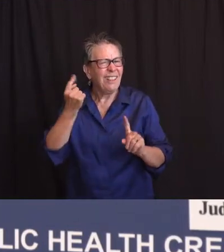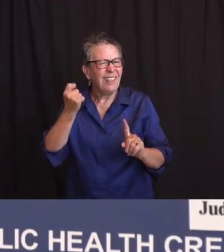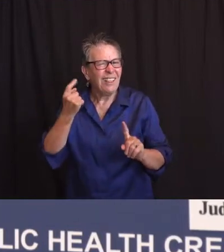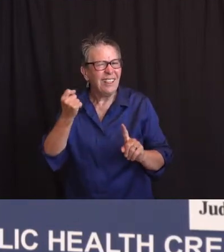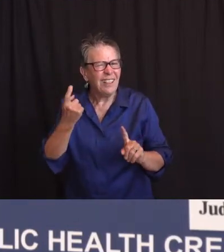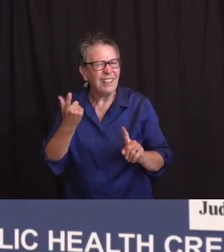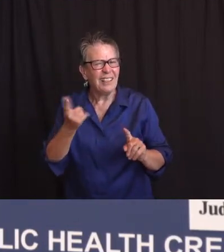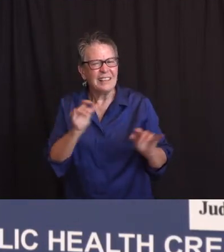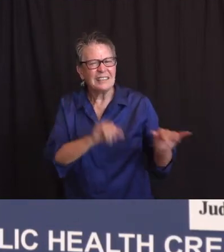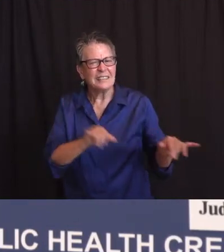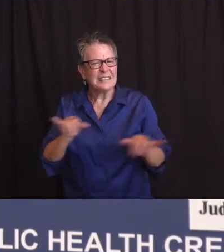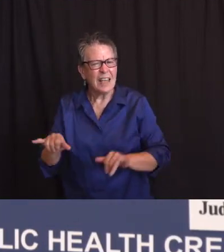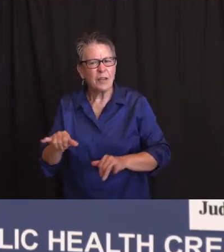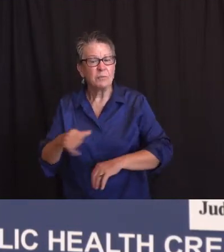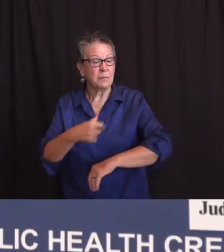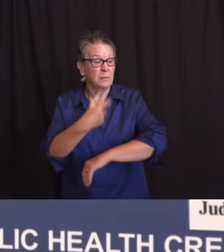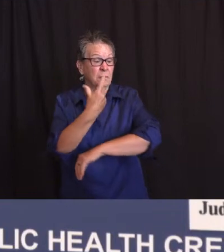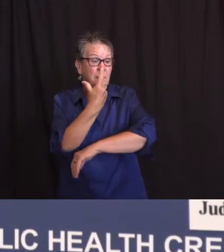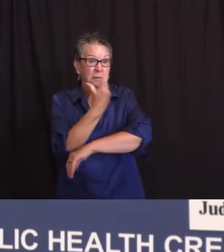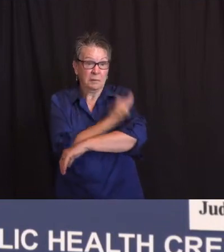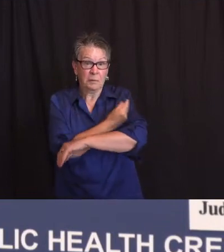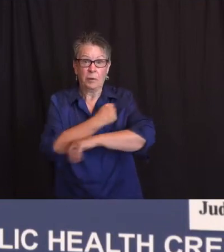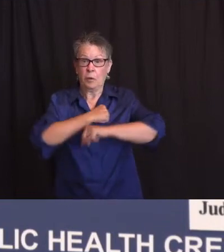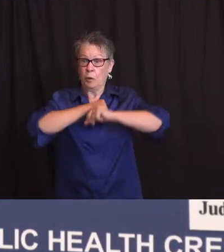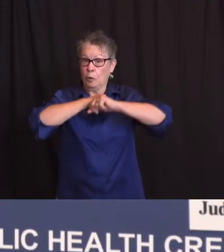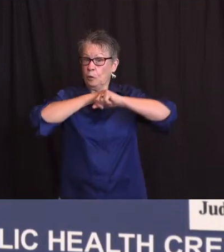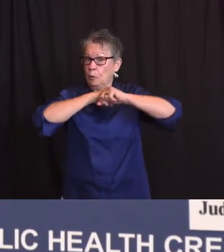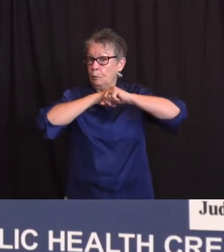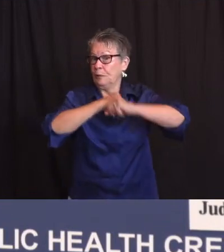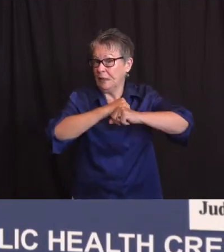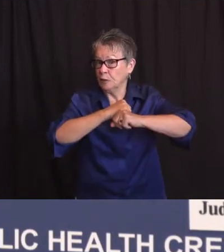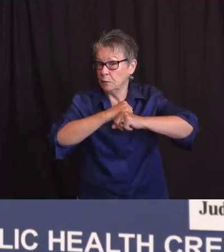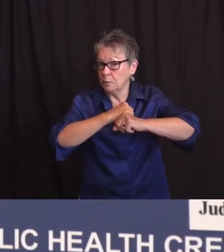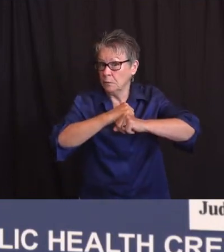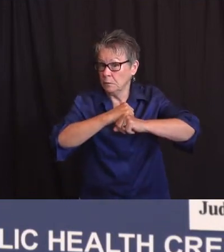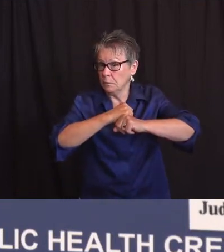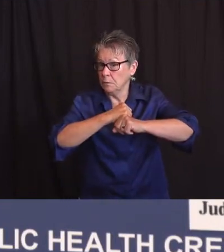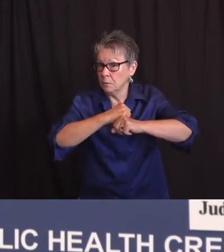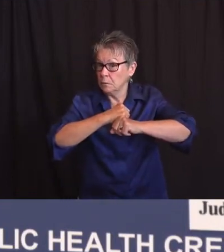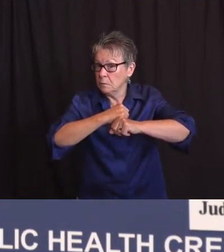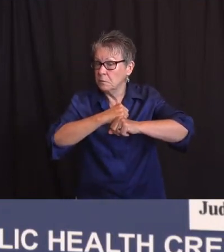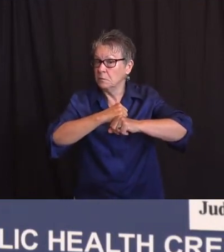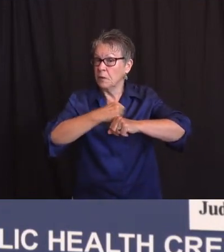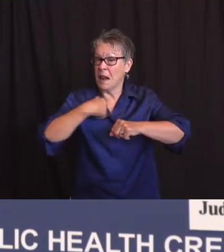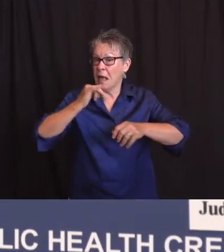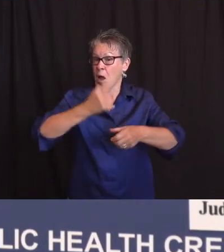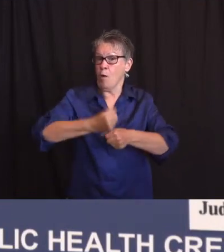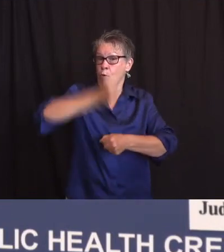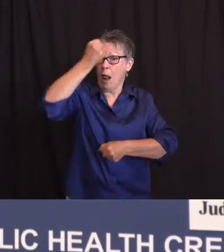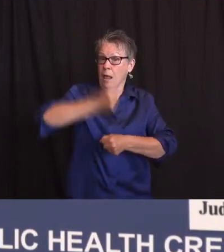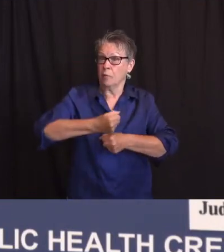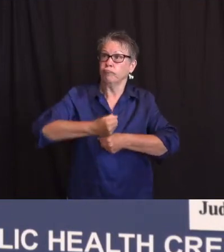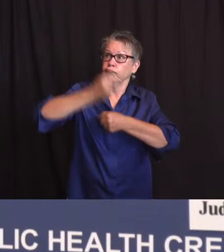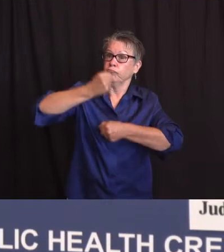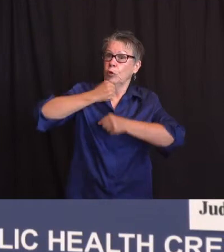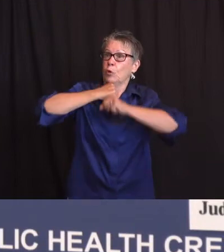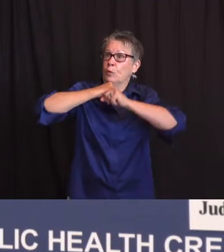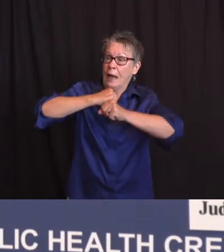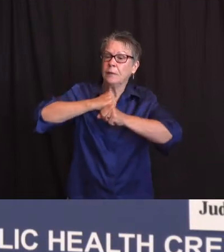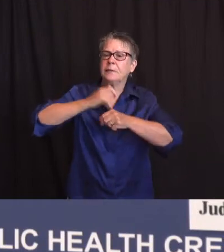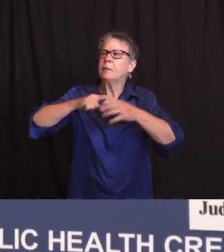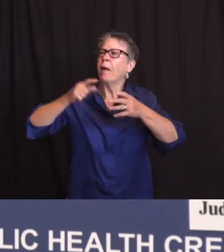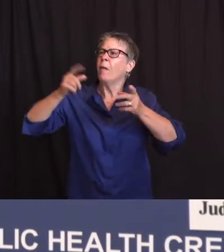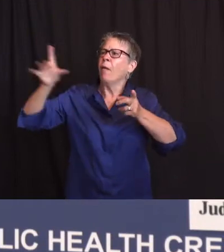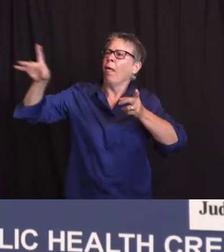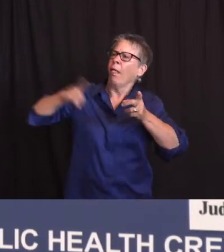an area where I thought it was raining a whole lot heavier, like in an indoor area where I think there may be a lot of unvaccinated people around me, I'm going to be more concerned, and